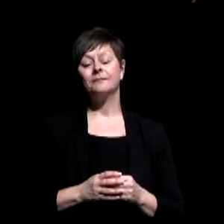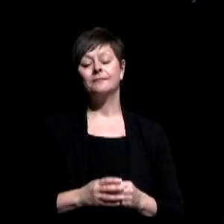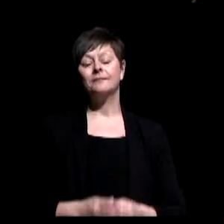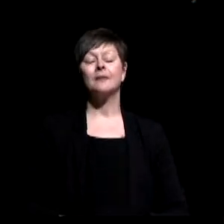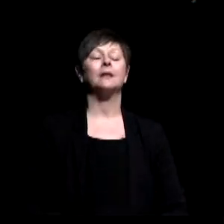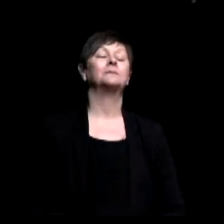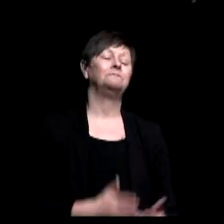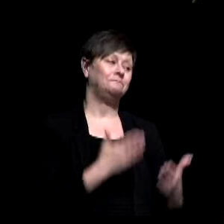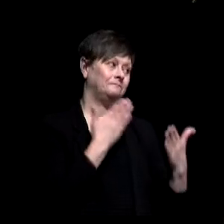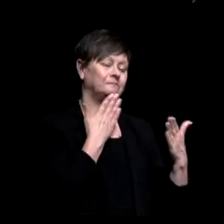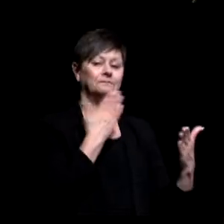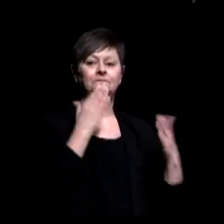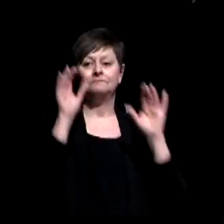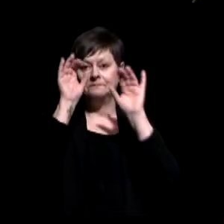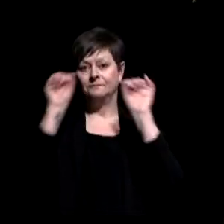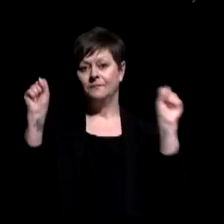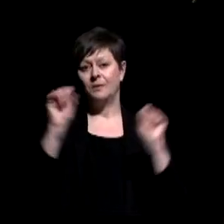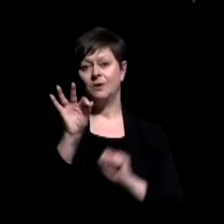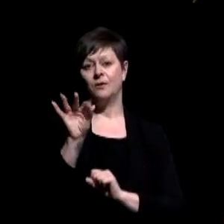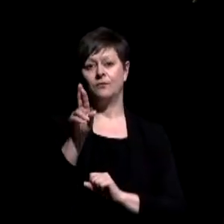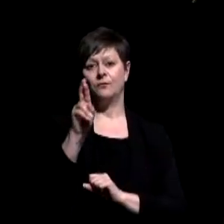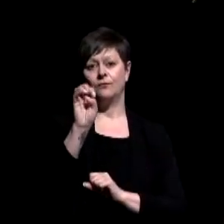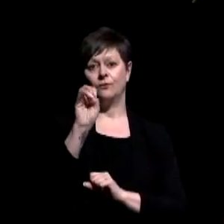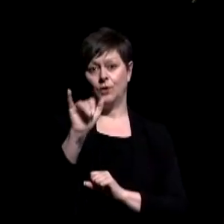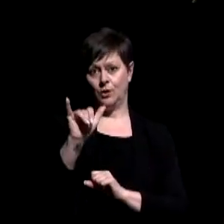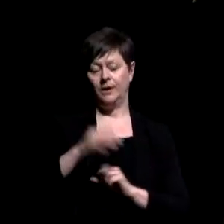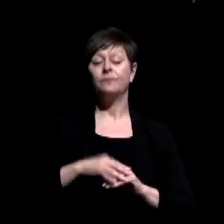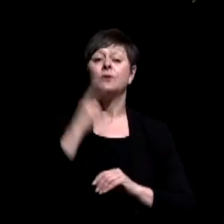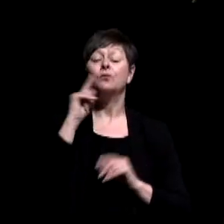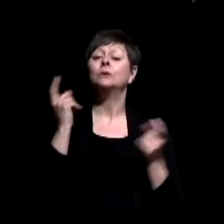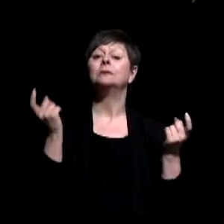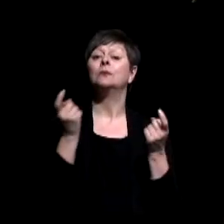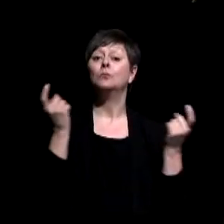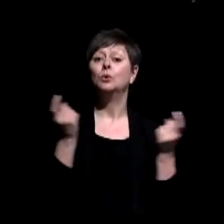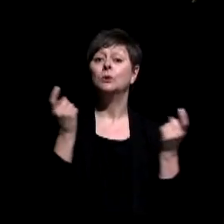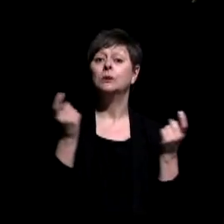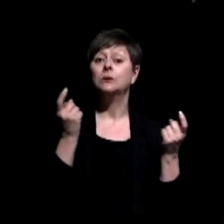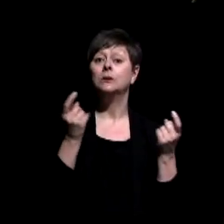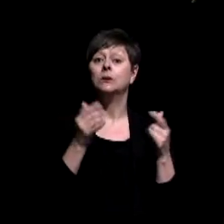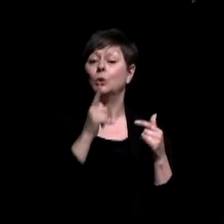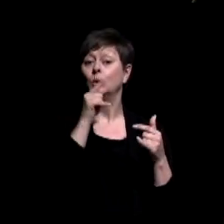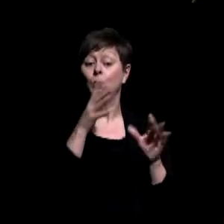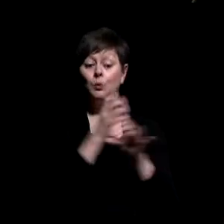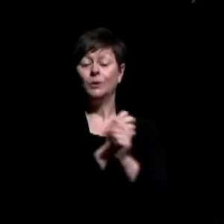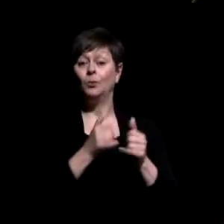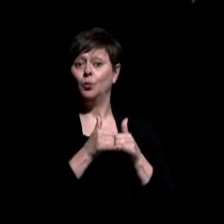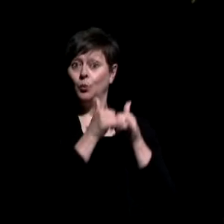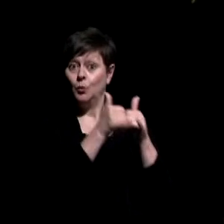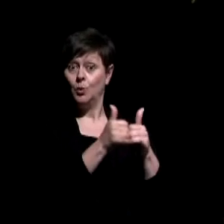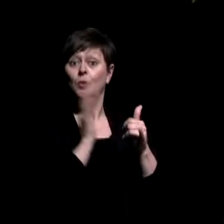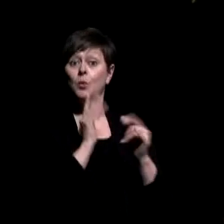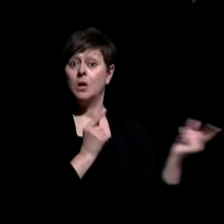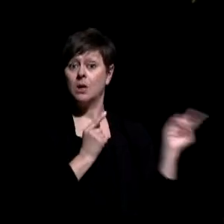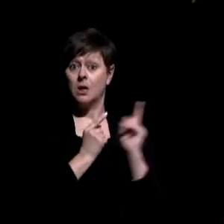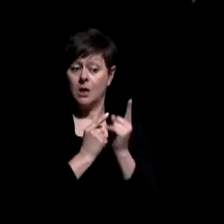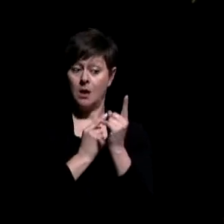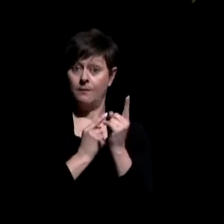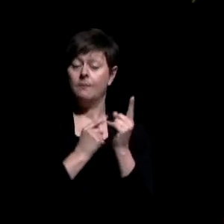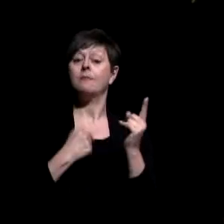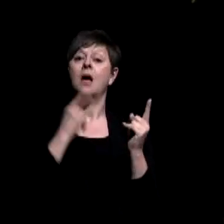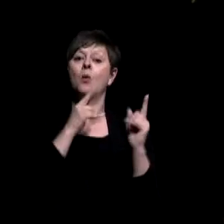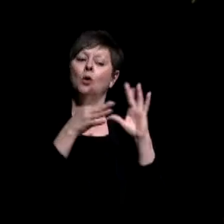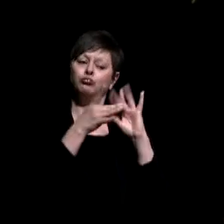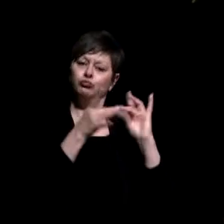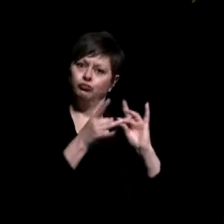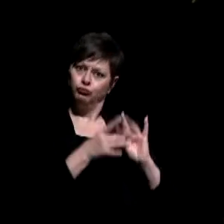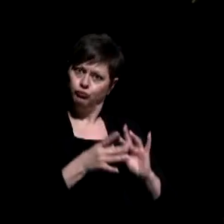Thank you, Premier Fury. For the ceremony, award recipients will come forward and I will read a citation